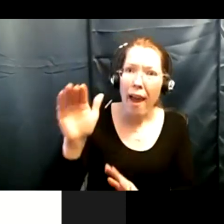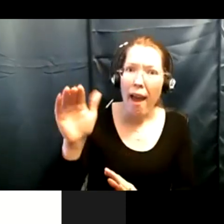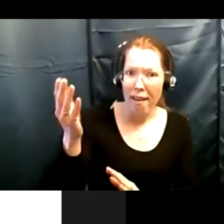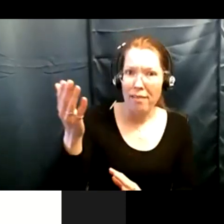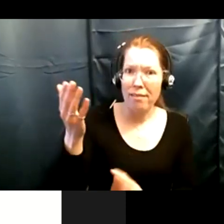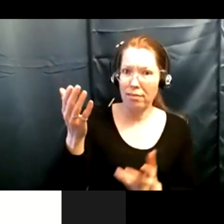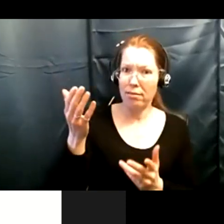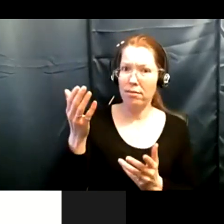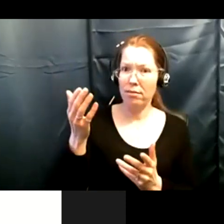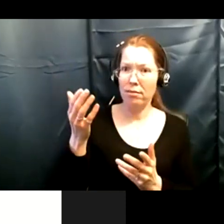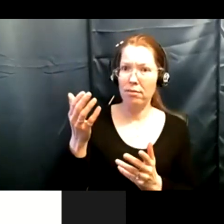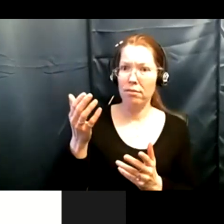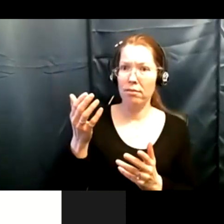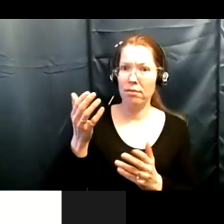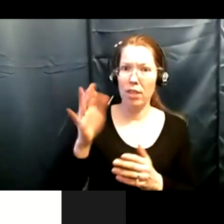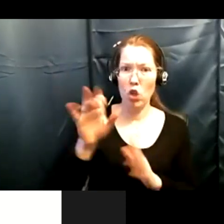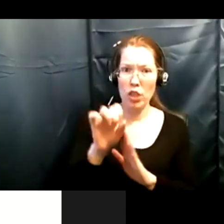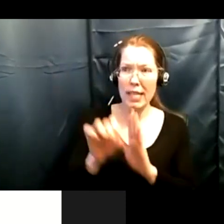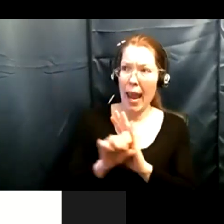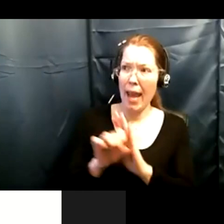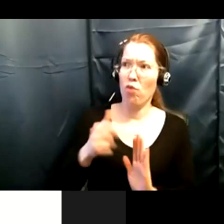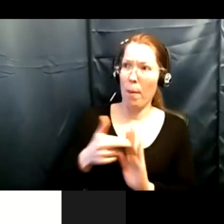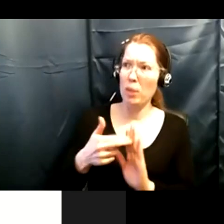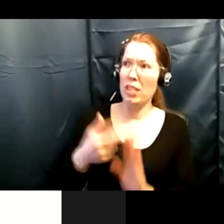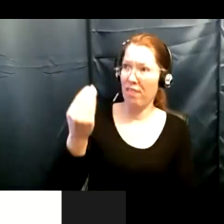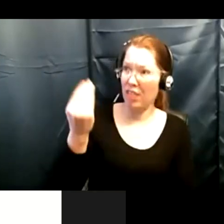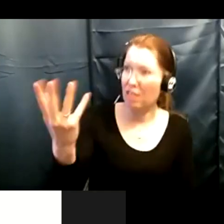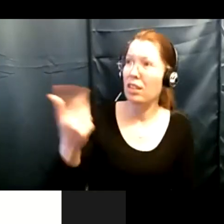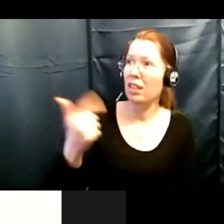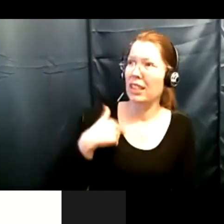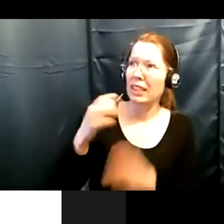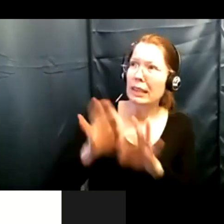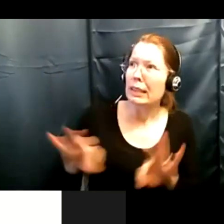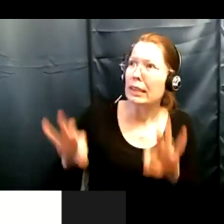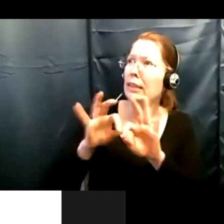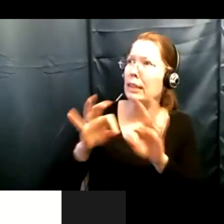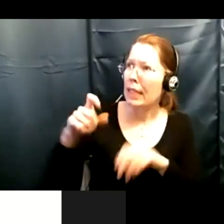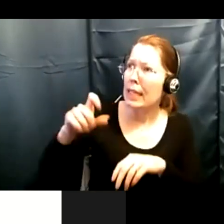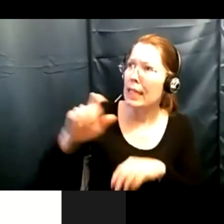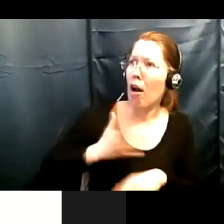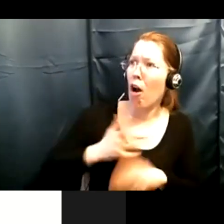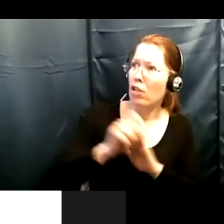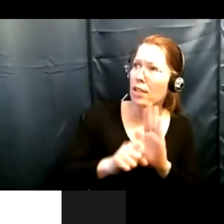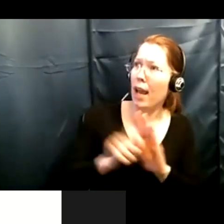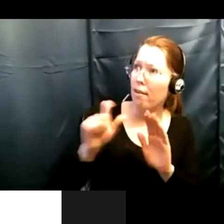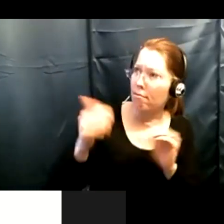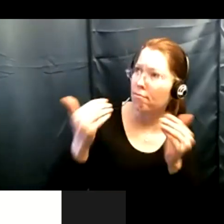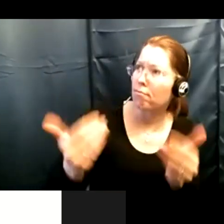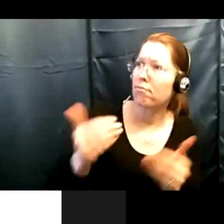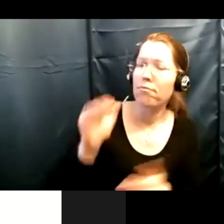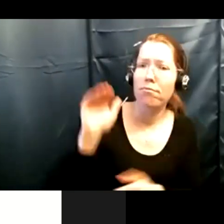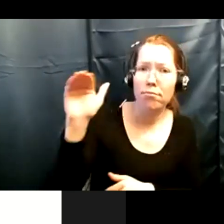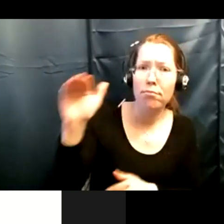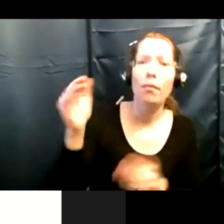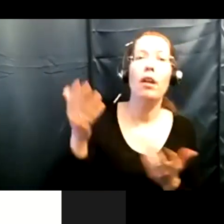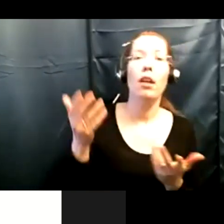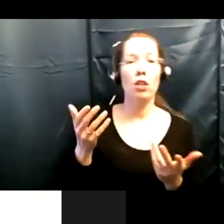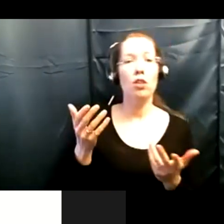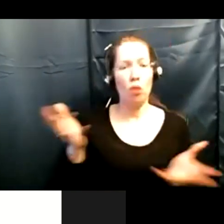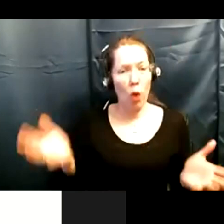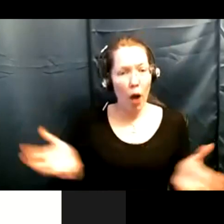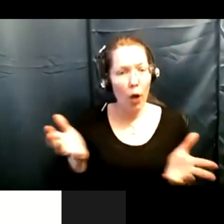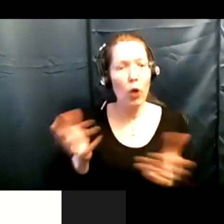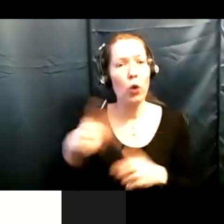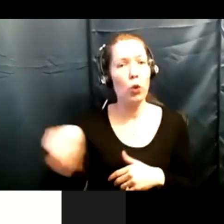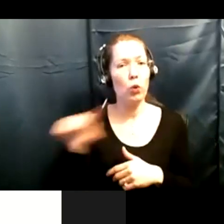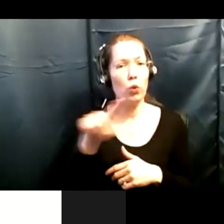this will be a need in our state. Why don't we do it? So I would encourage you to check it out